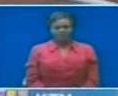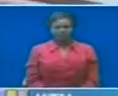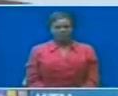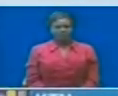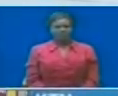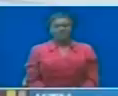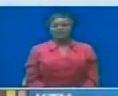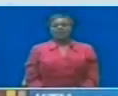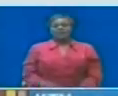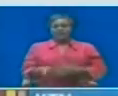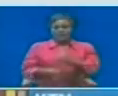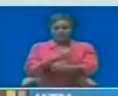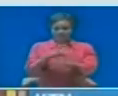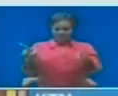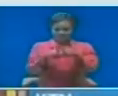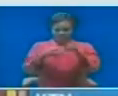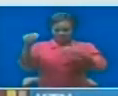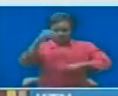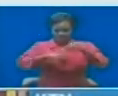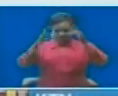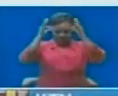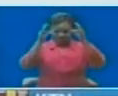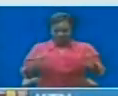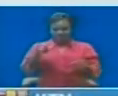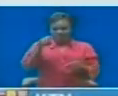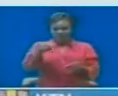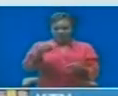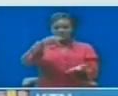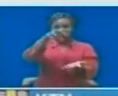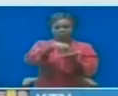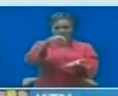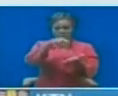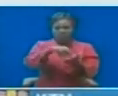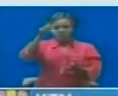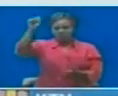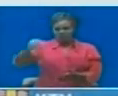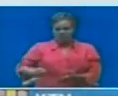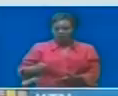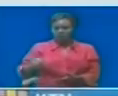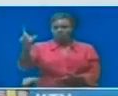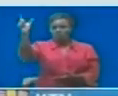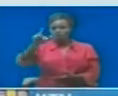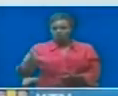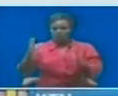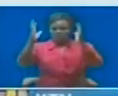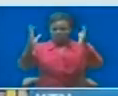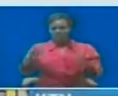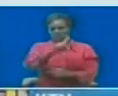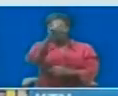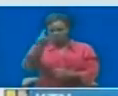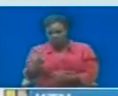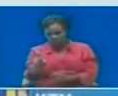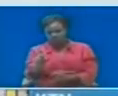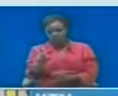Amidst all that drama and referendum talk, that bizarre caning incident in the South Coast is the basis of a big question tonight. We are asking you,